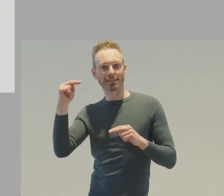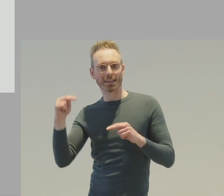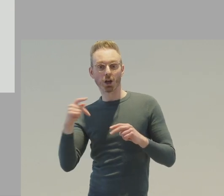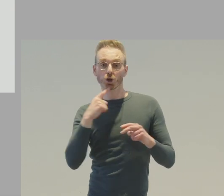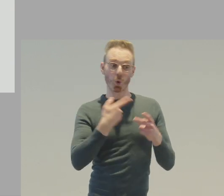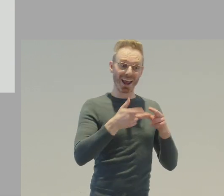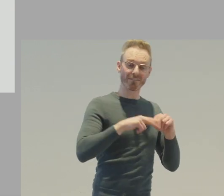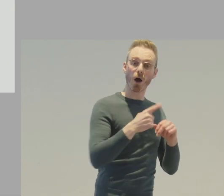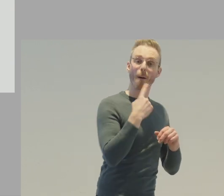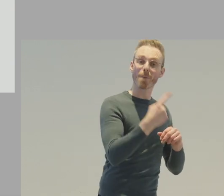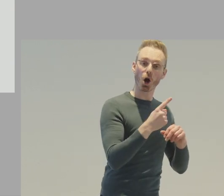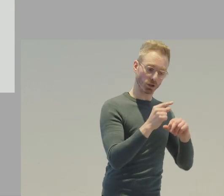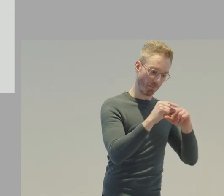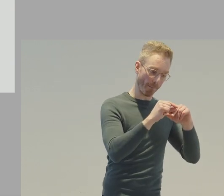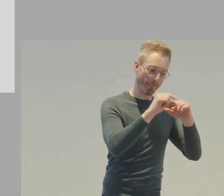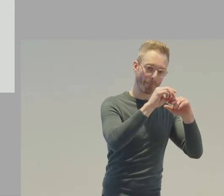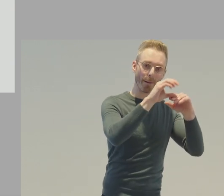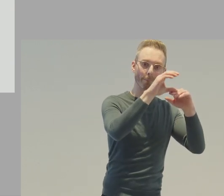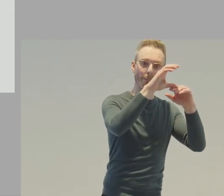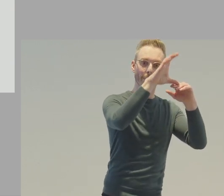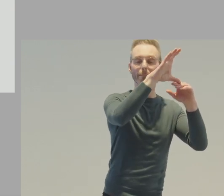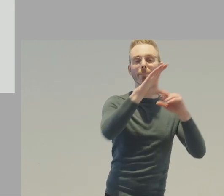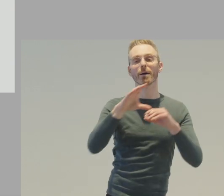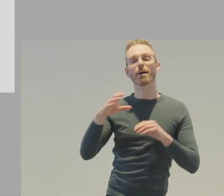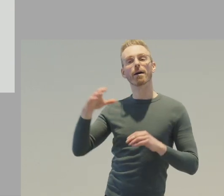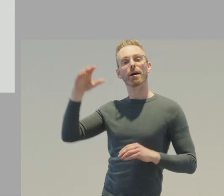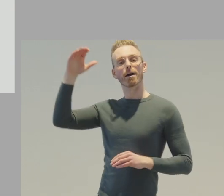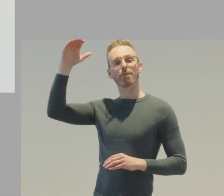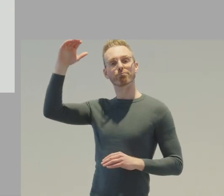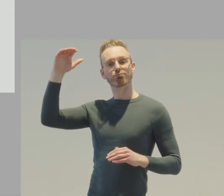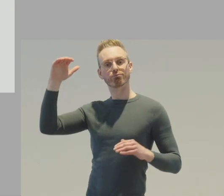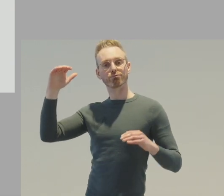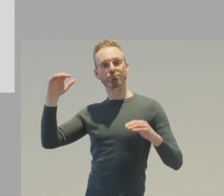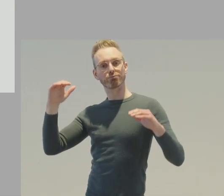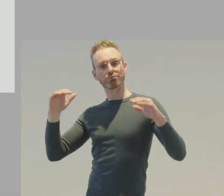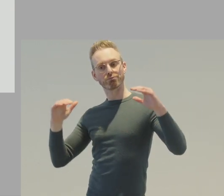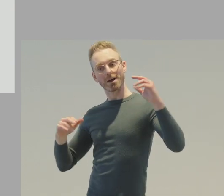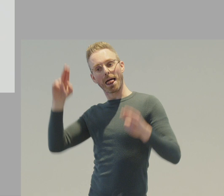So it's a sliding scale. The more you earn, the less payment you'll get from universal credit.